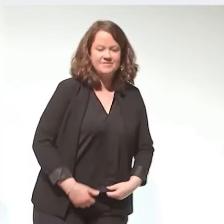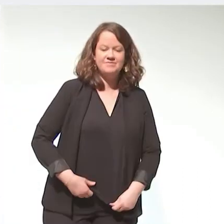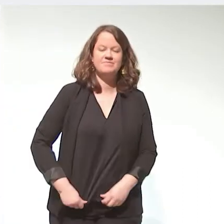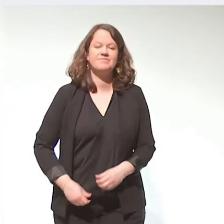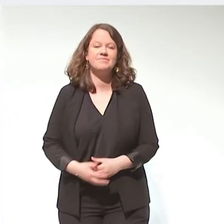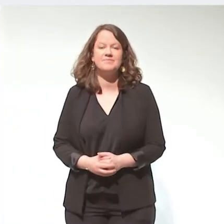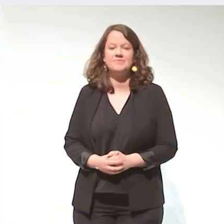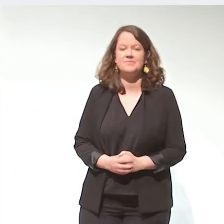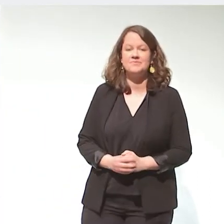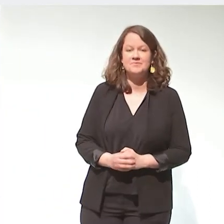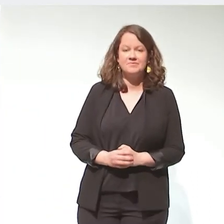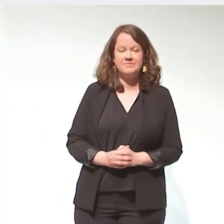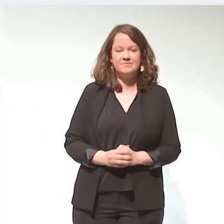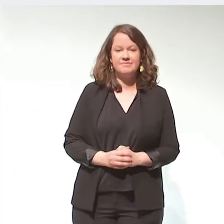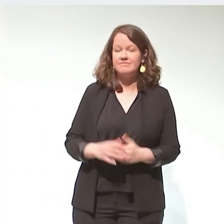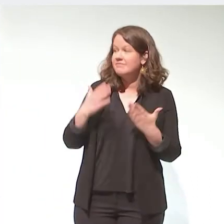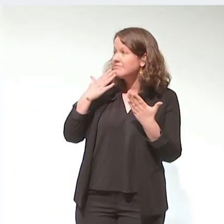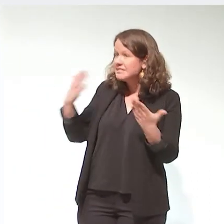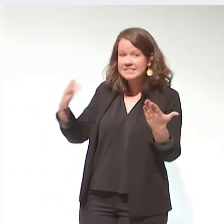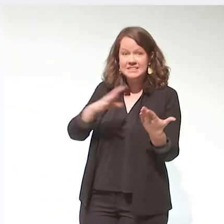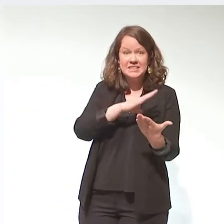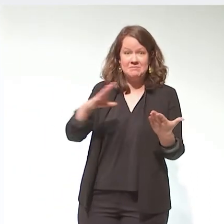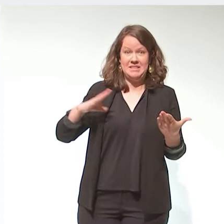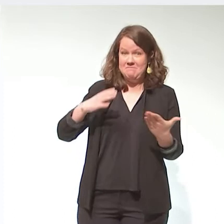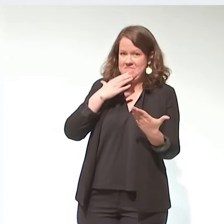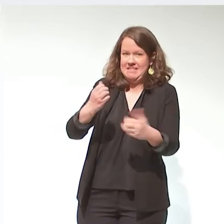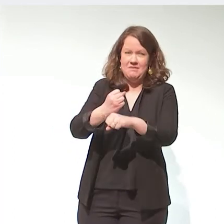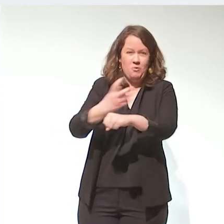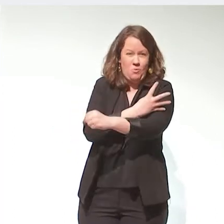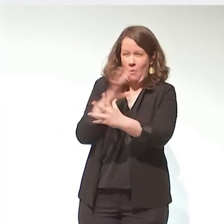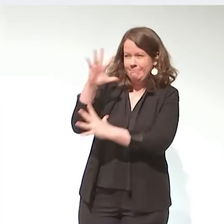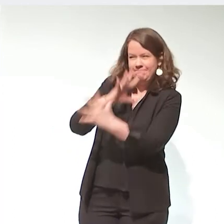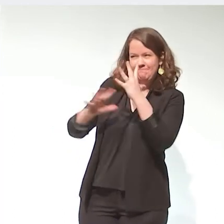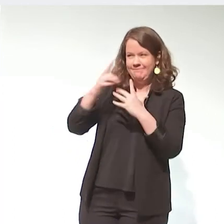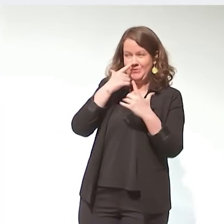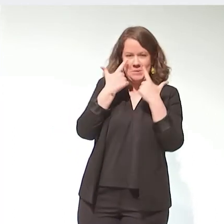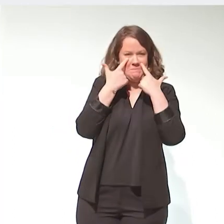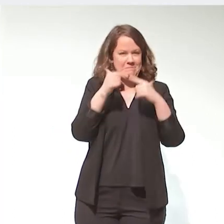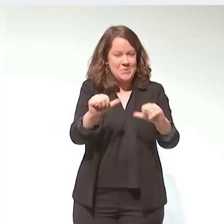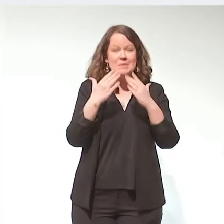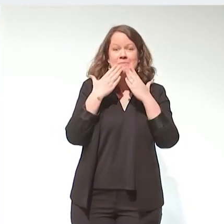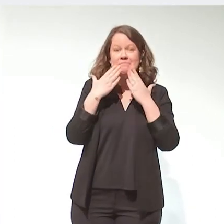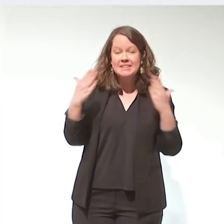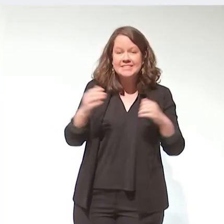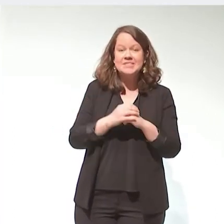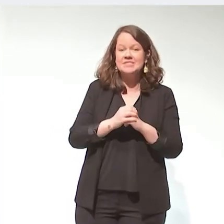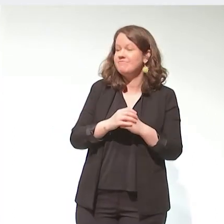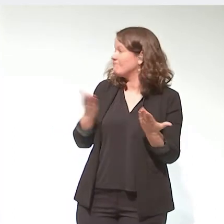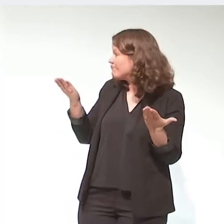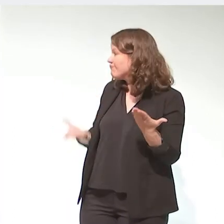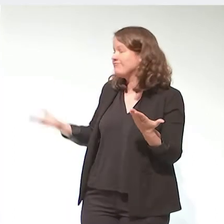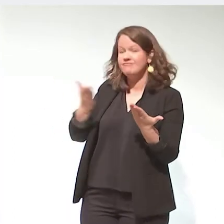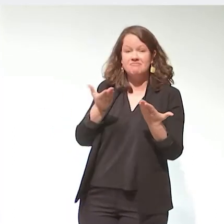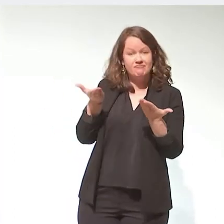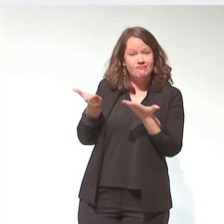Un très grand merci, madame, et aussi pour les... Many thanks, kind lady. Thank you. There was so much emotion in your words. We are